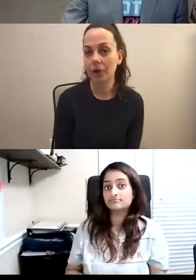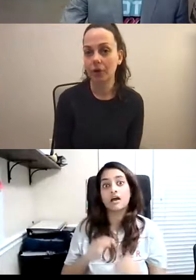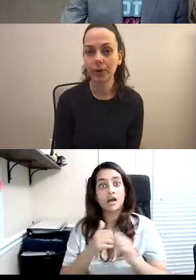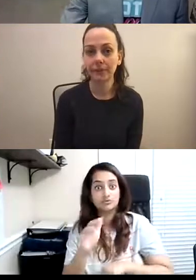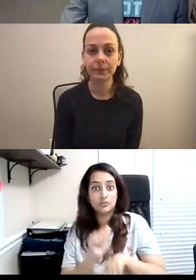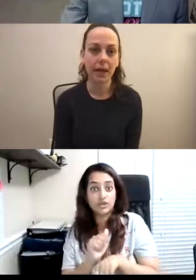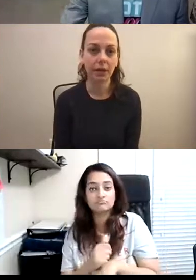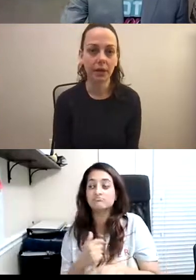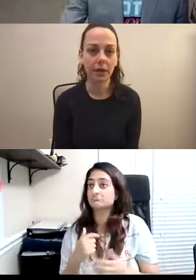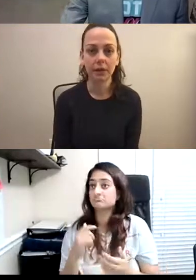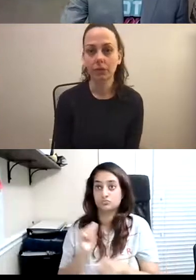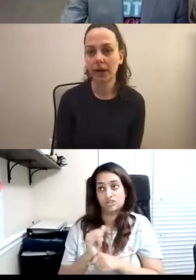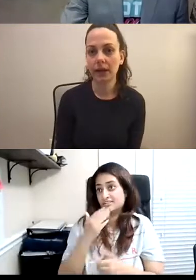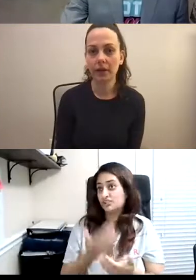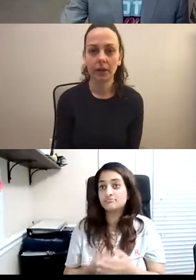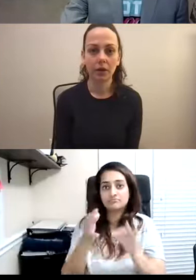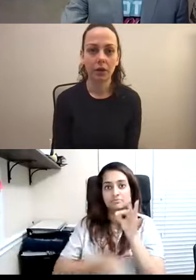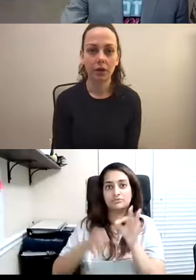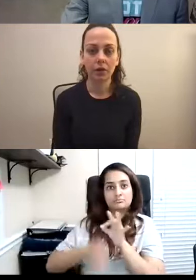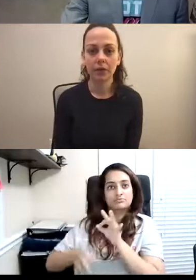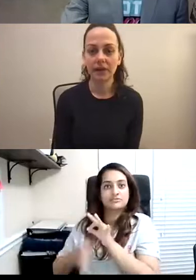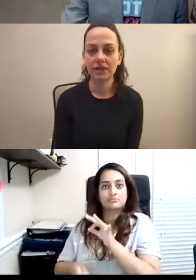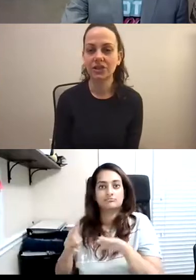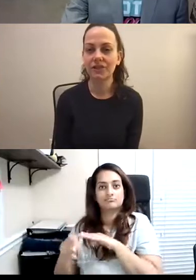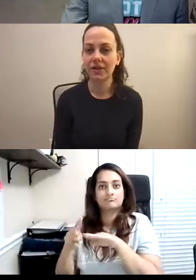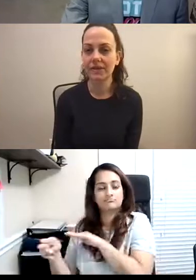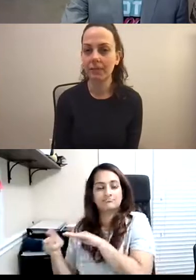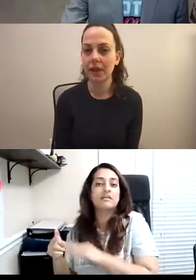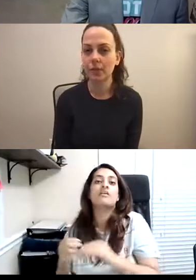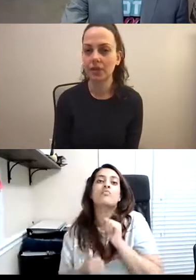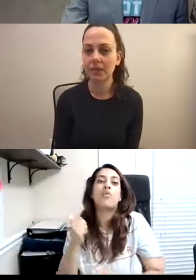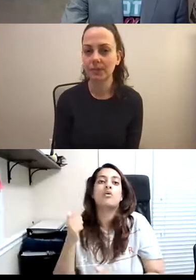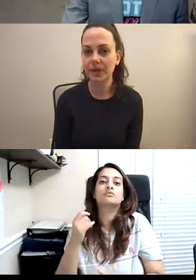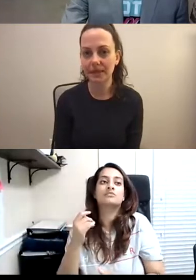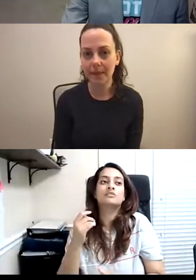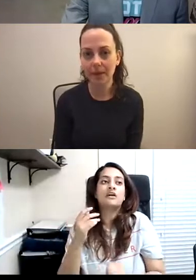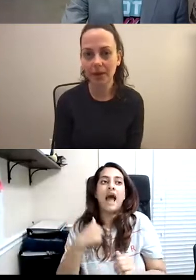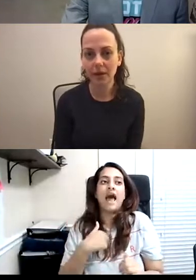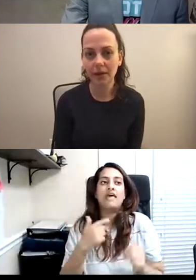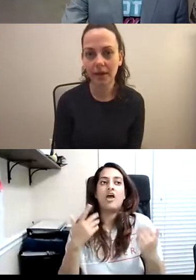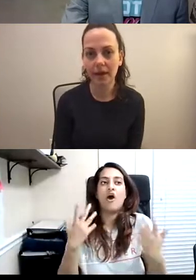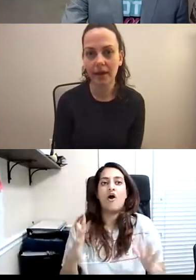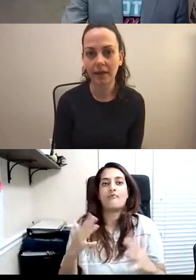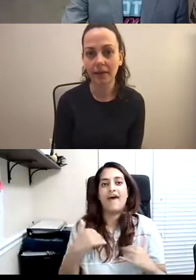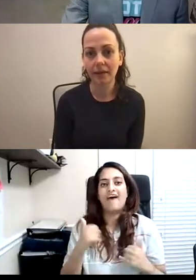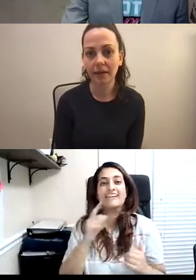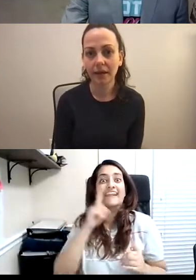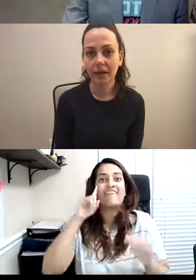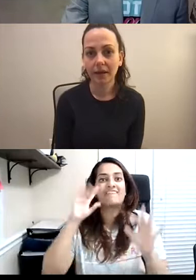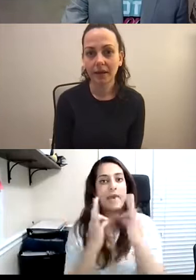how are you doing? I'm good. Great. It's just very simple language things because of that barrier.